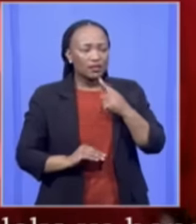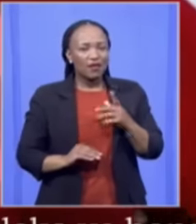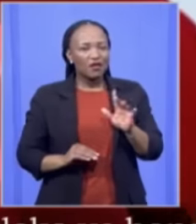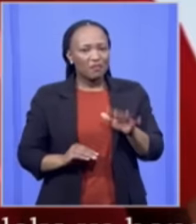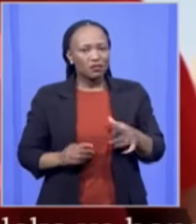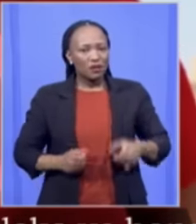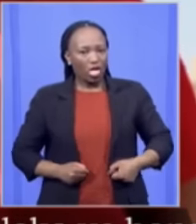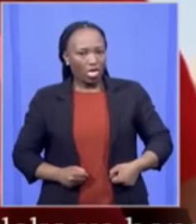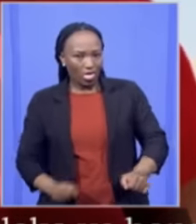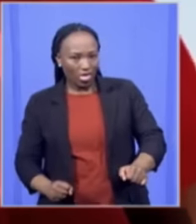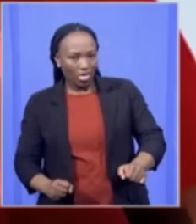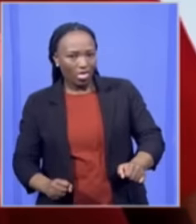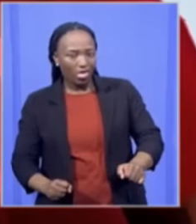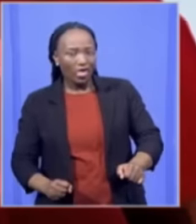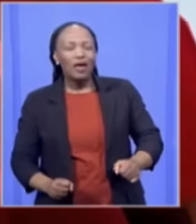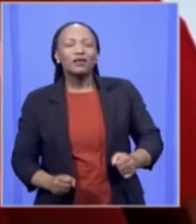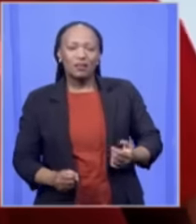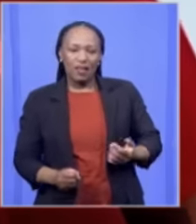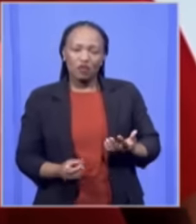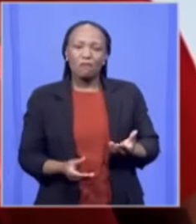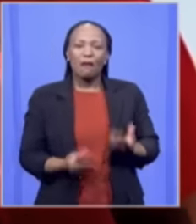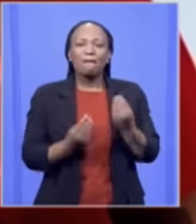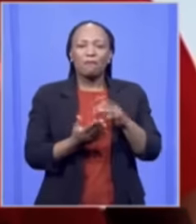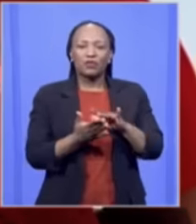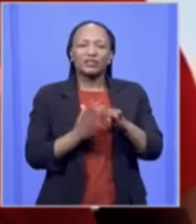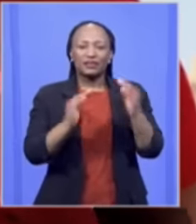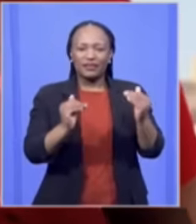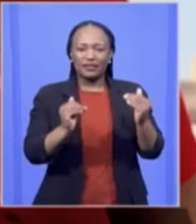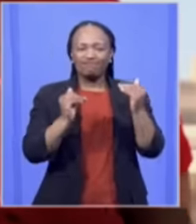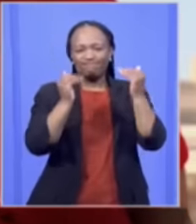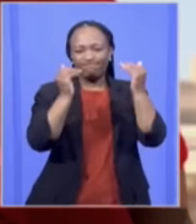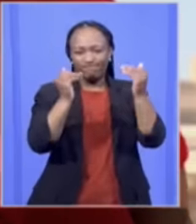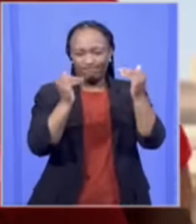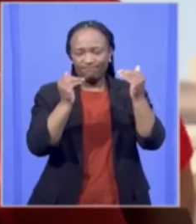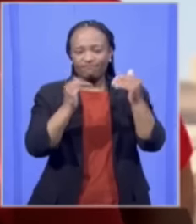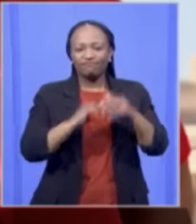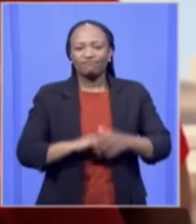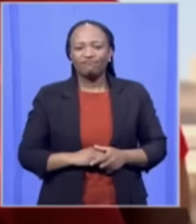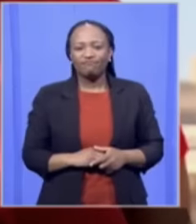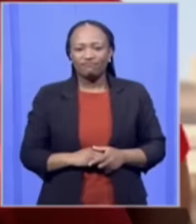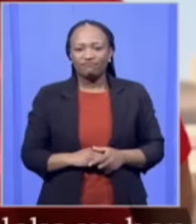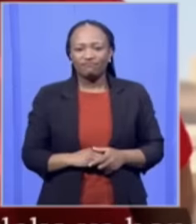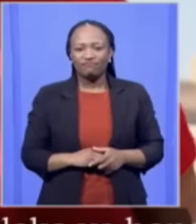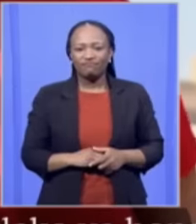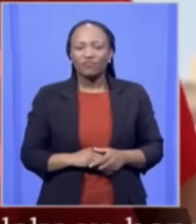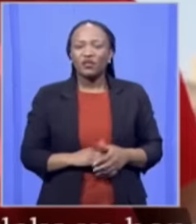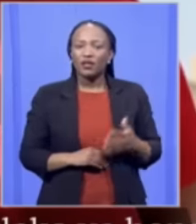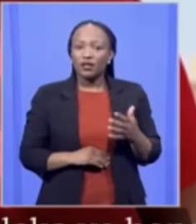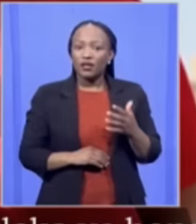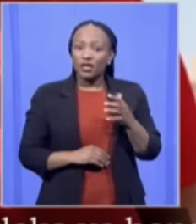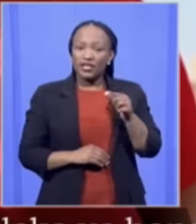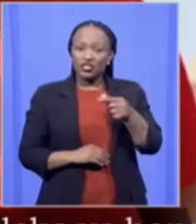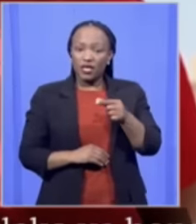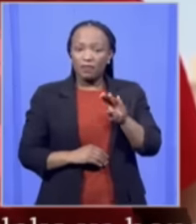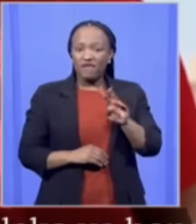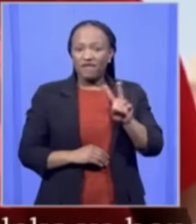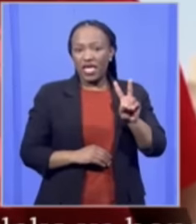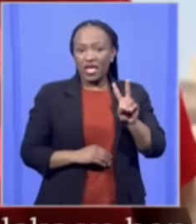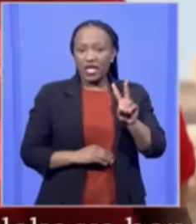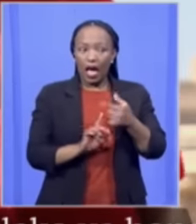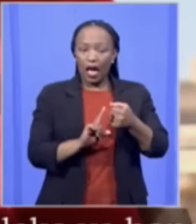that is how the gender-based violence has